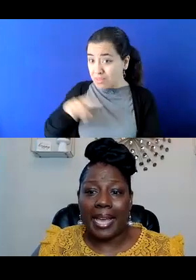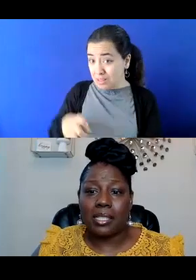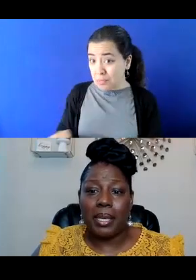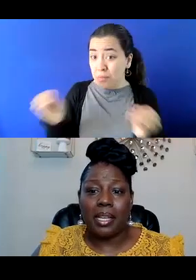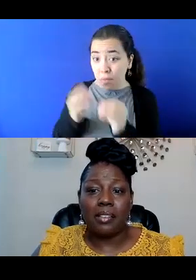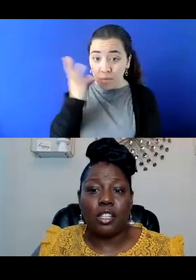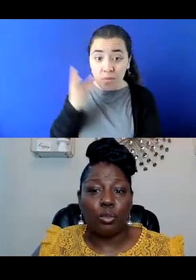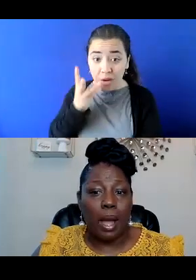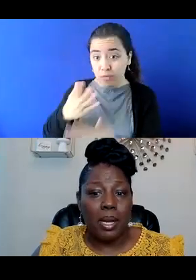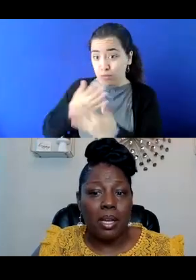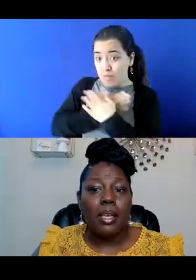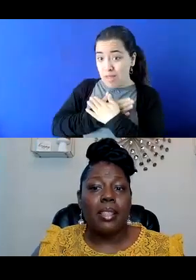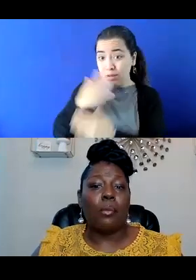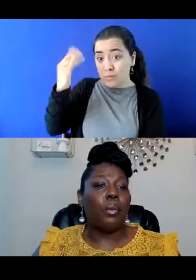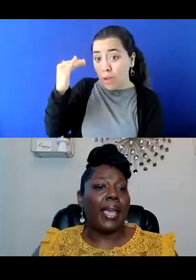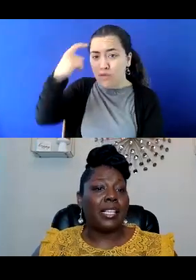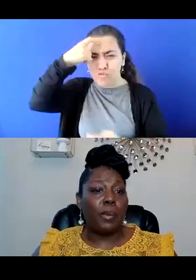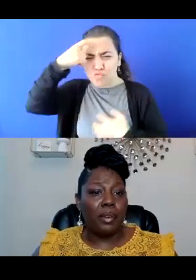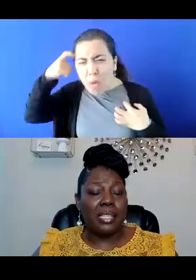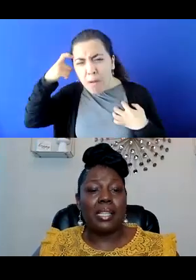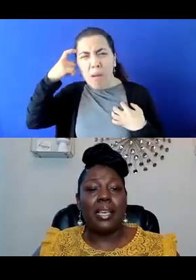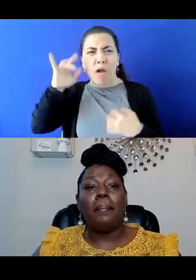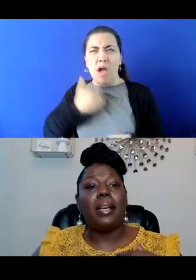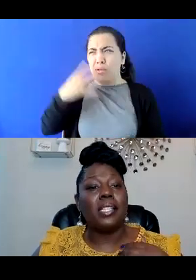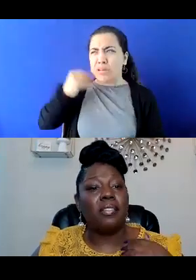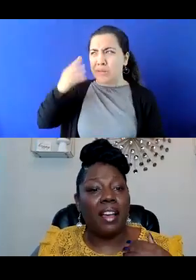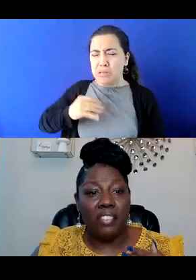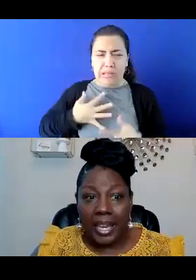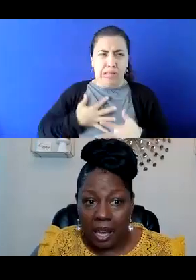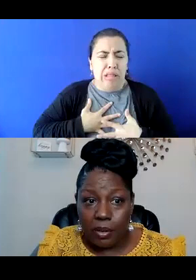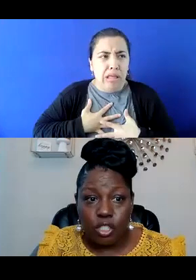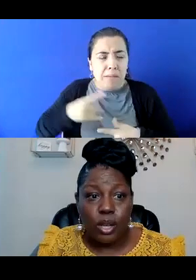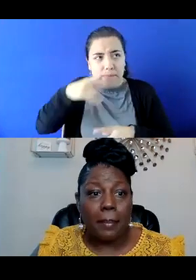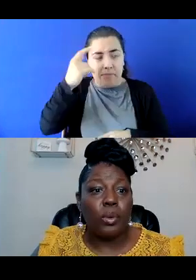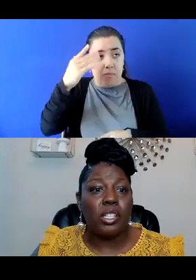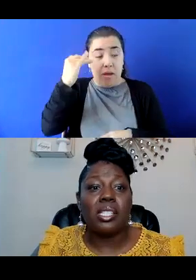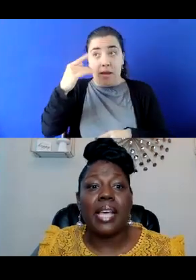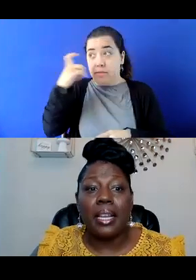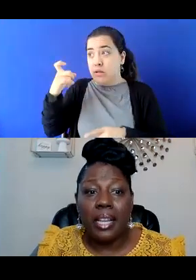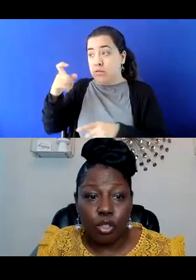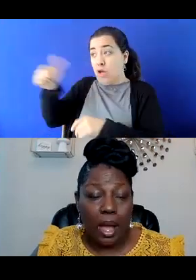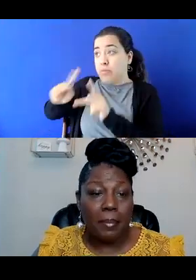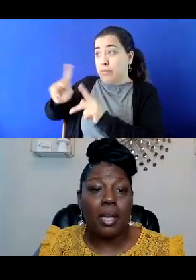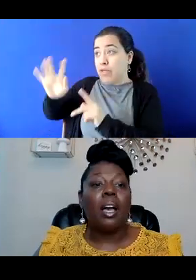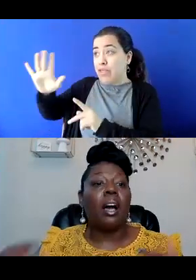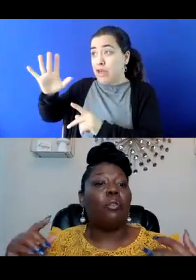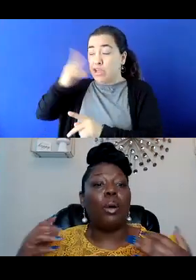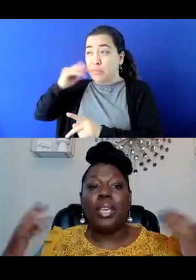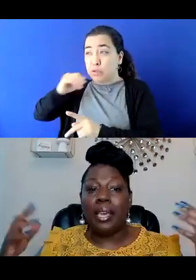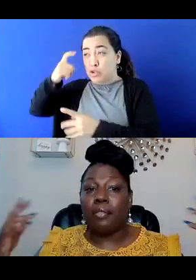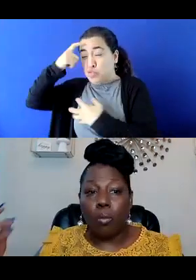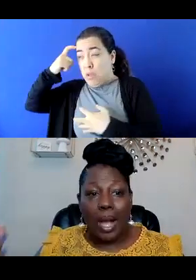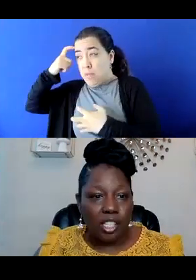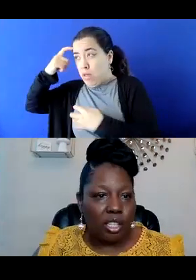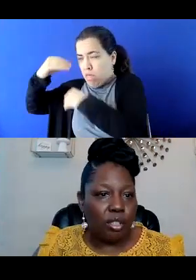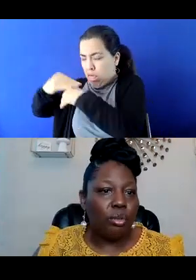relax because of the trauma that we were experiencing, because of that vicarious trauma, which is secondary trauma of what we